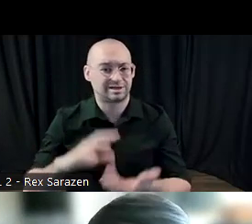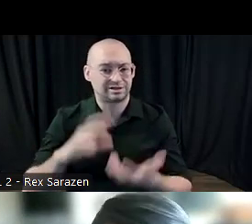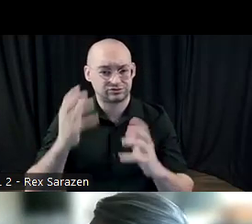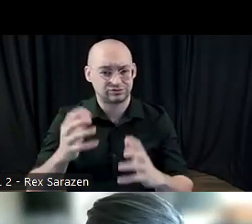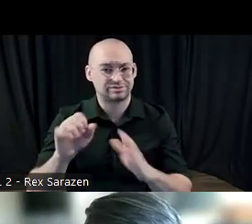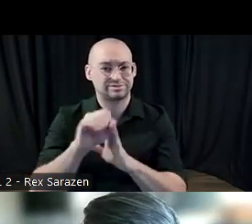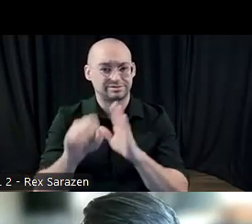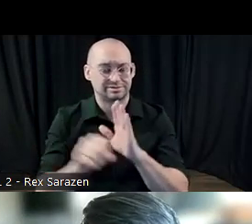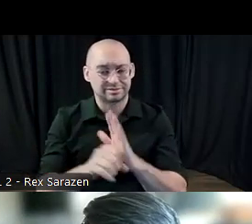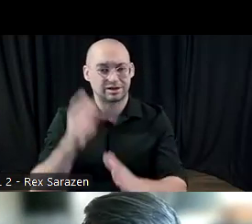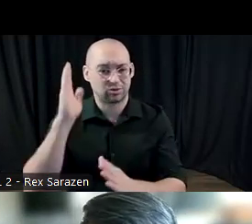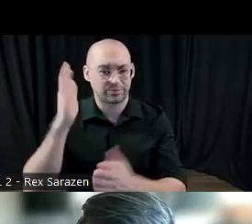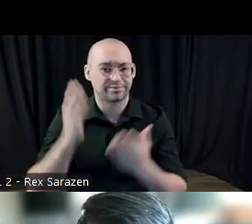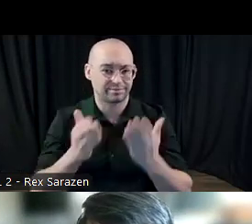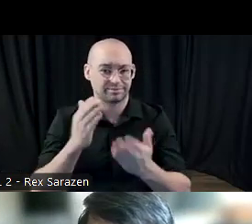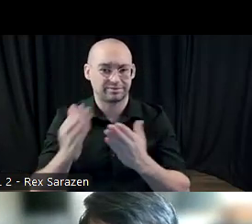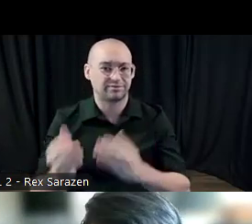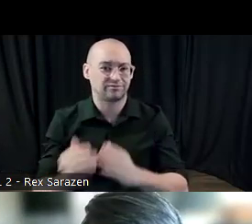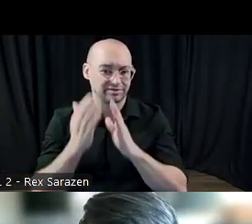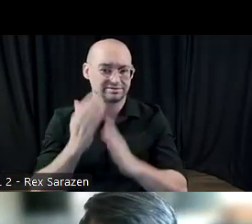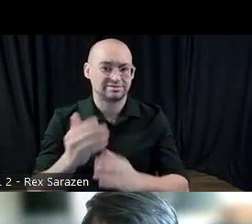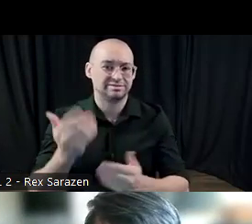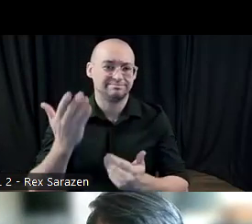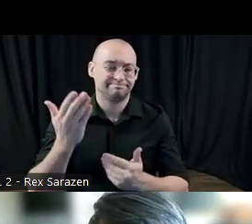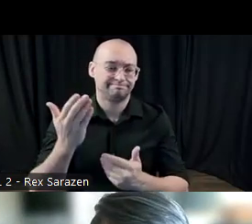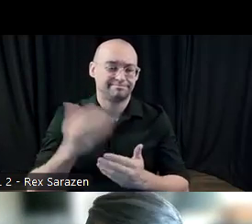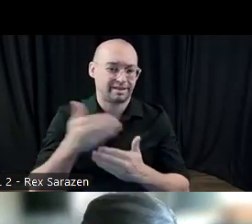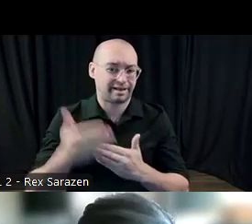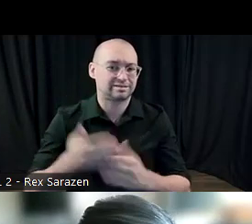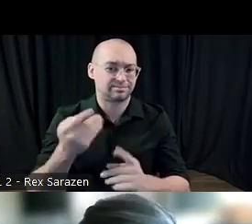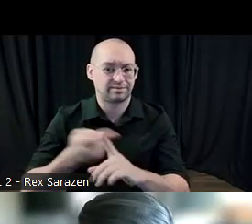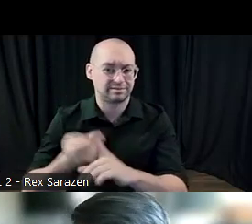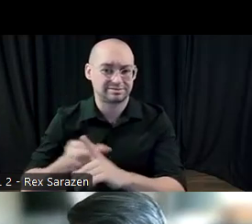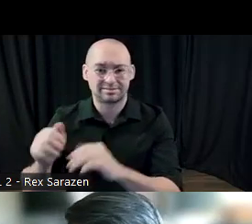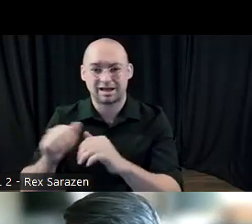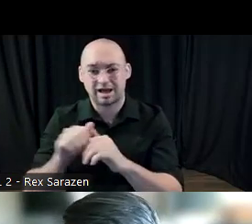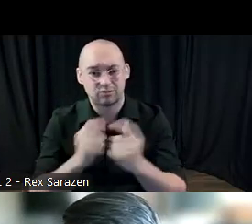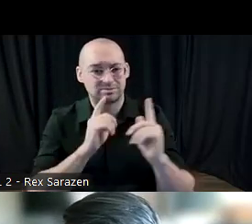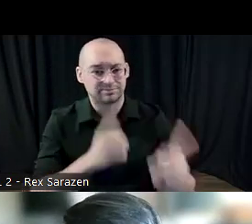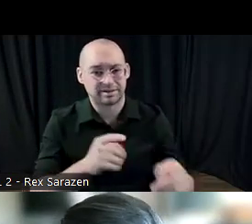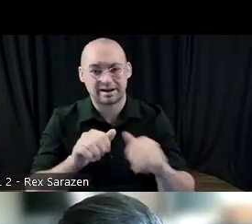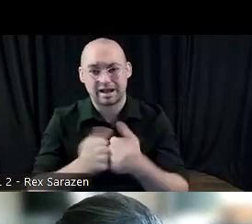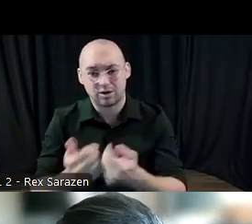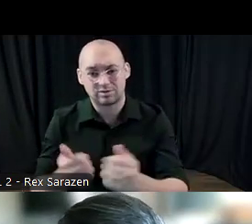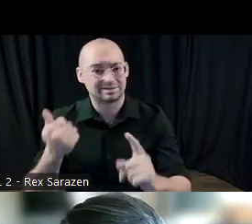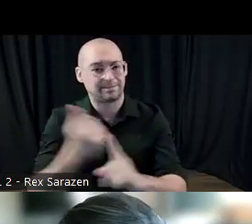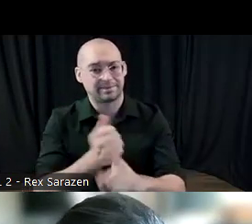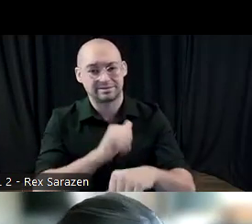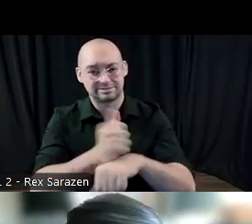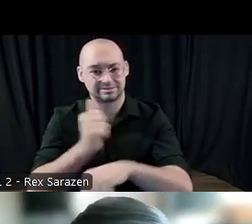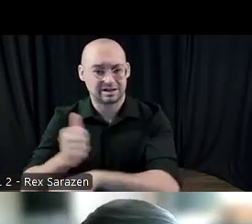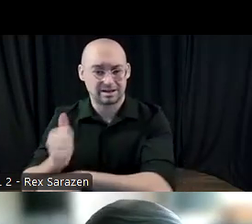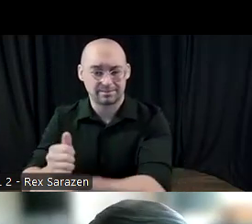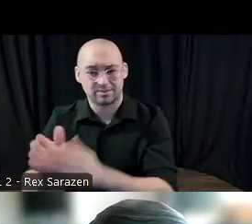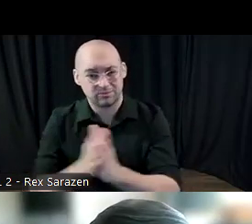is likely to face in the coming months. And how do we respond to that? How does that impact the implementation of all these initiatives? Because it